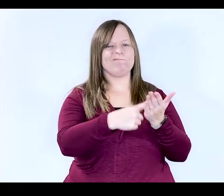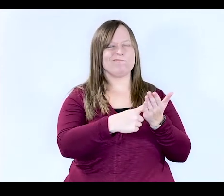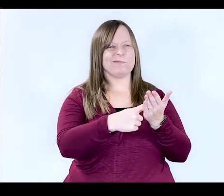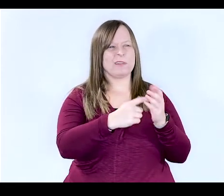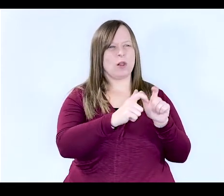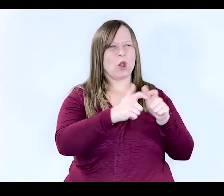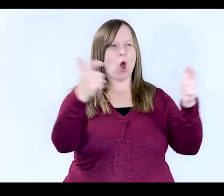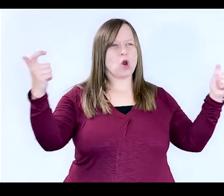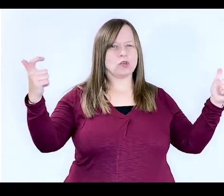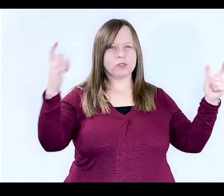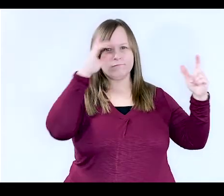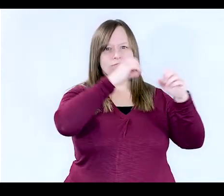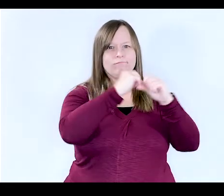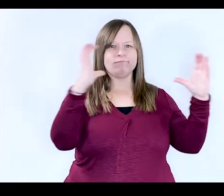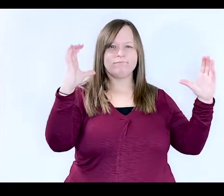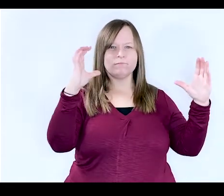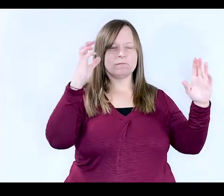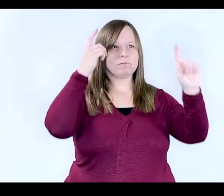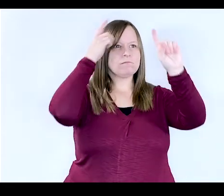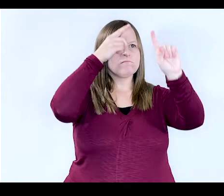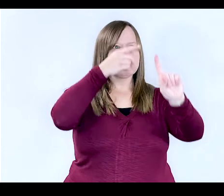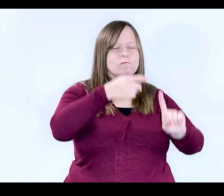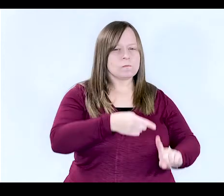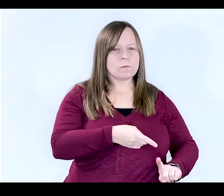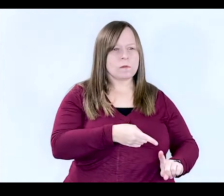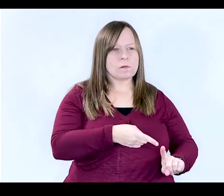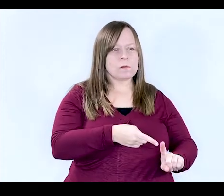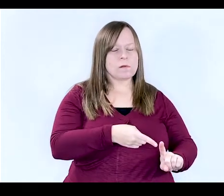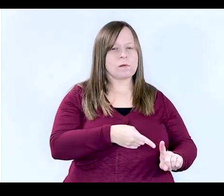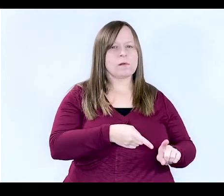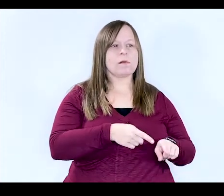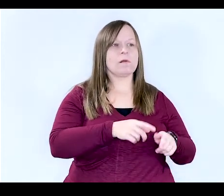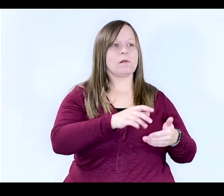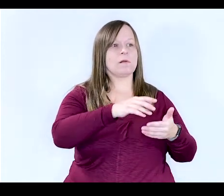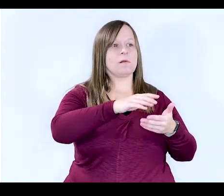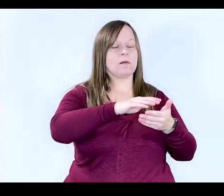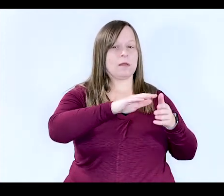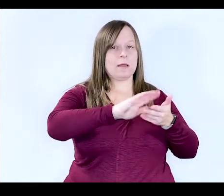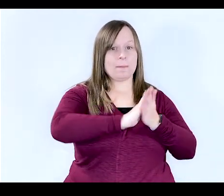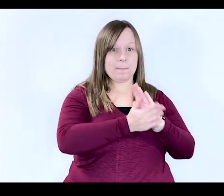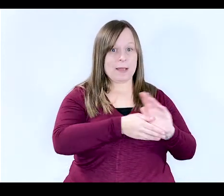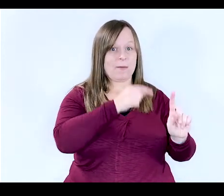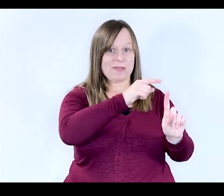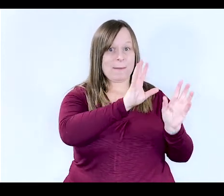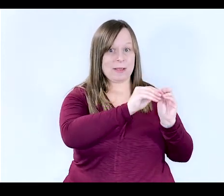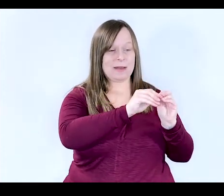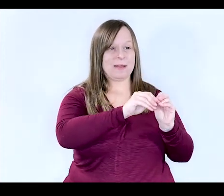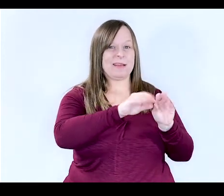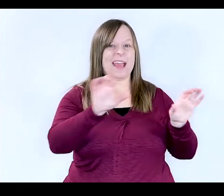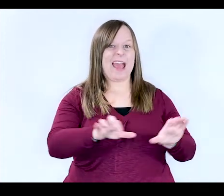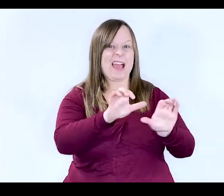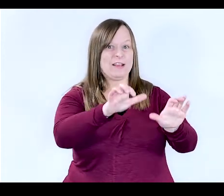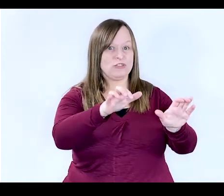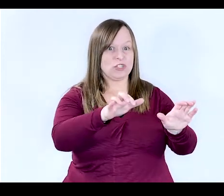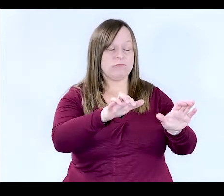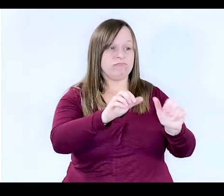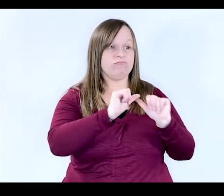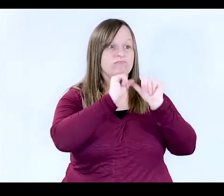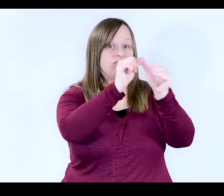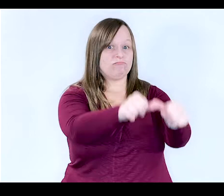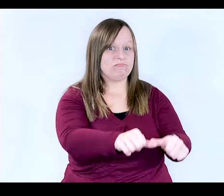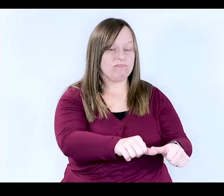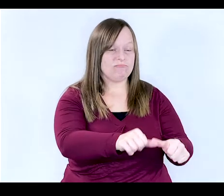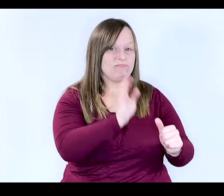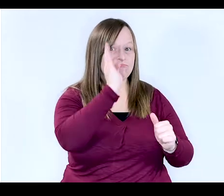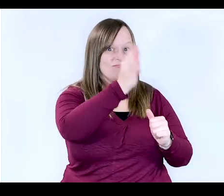some larger ideas of some goals. And in that came some actions that we have since taken and